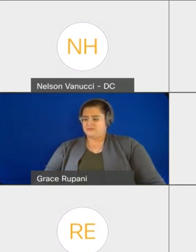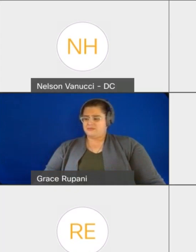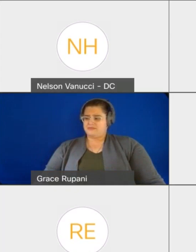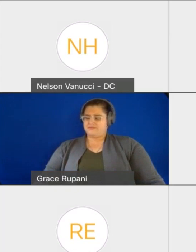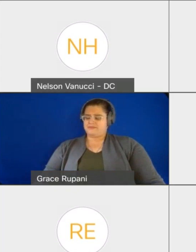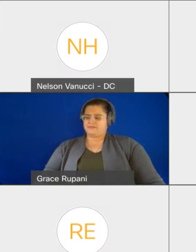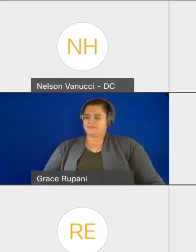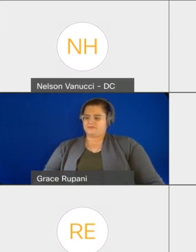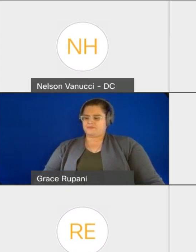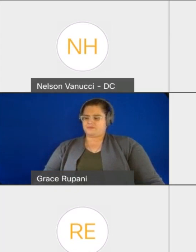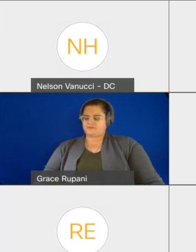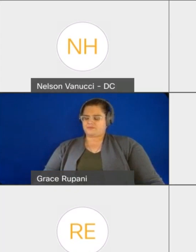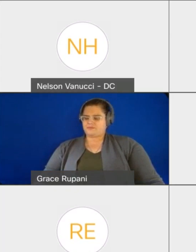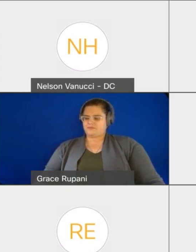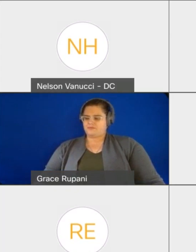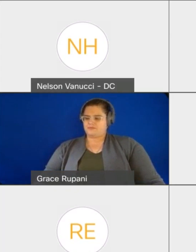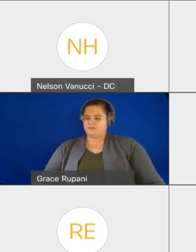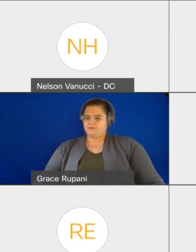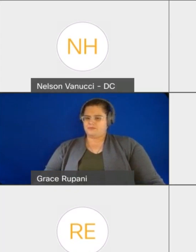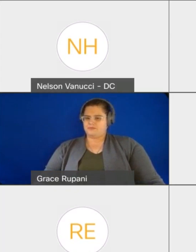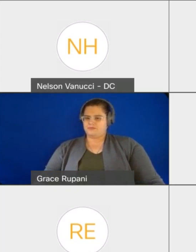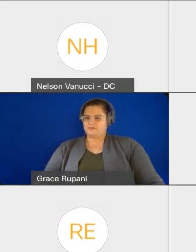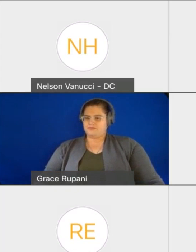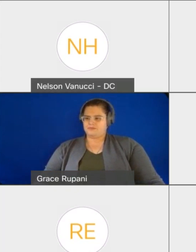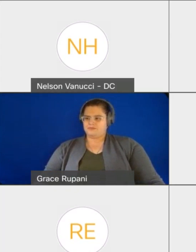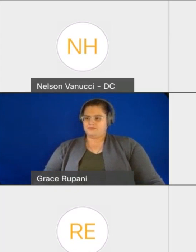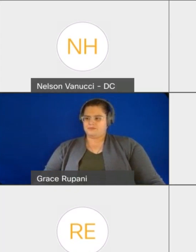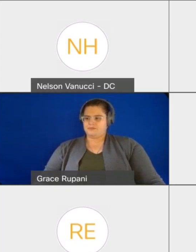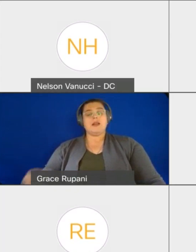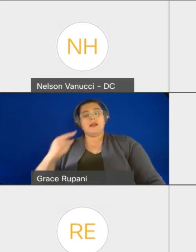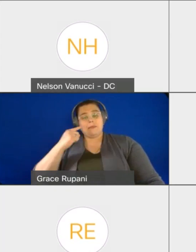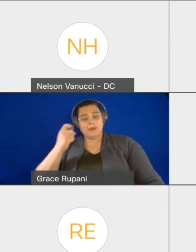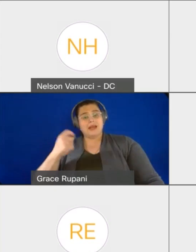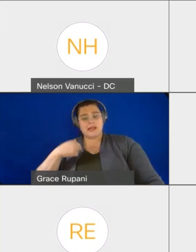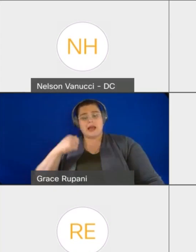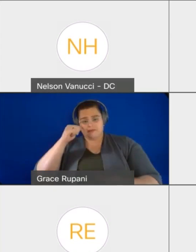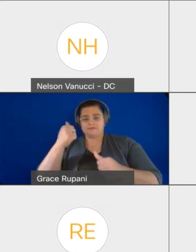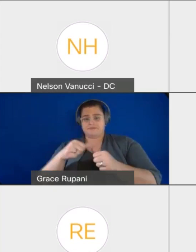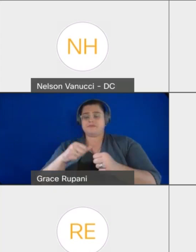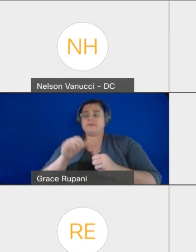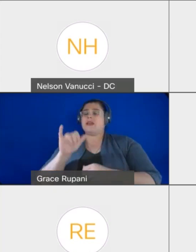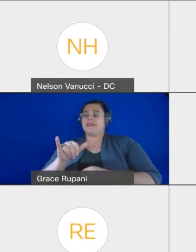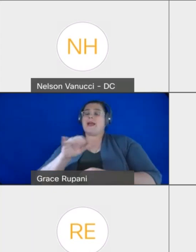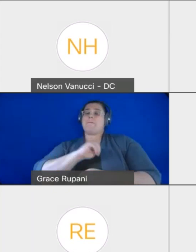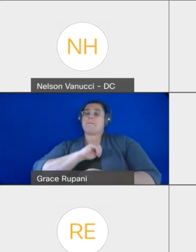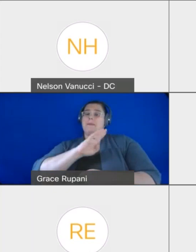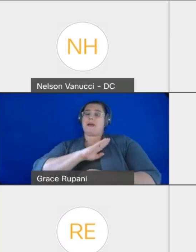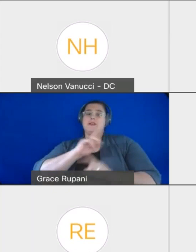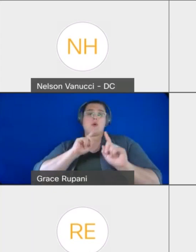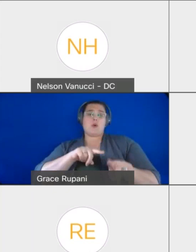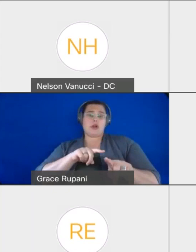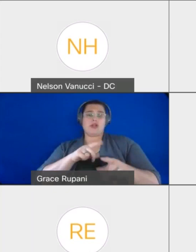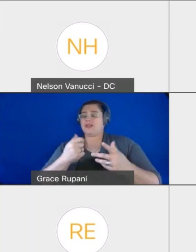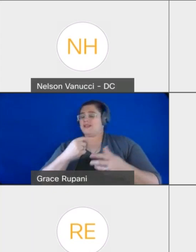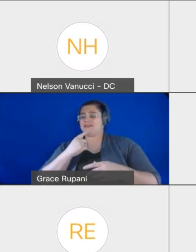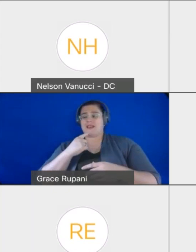that the mayor's order requires that if you travel to particular states, which is now almost every state in the